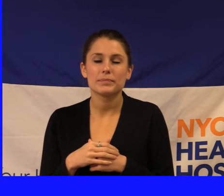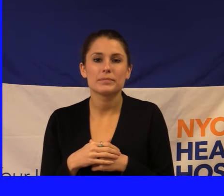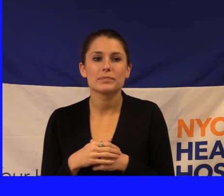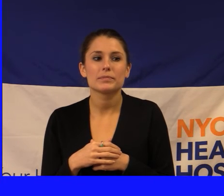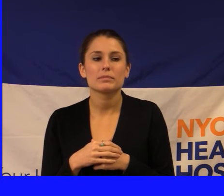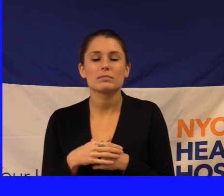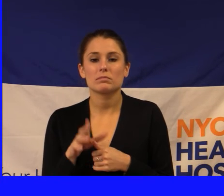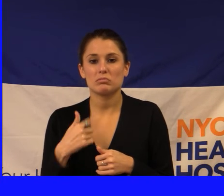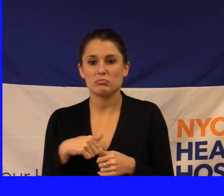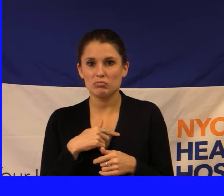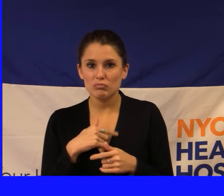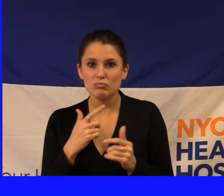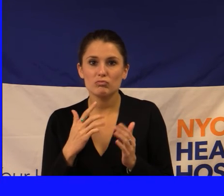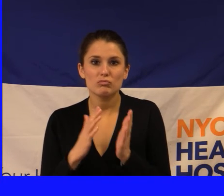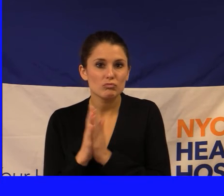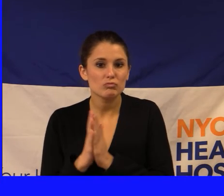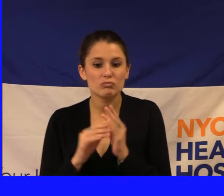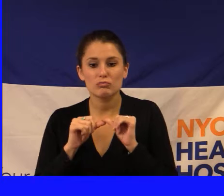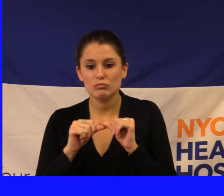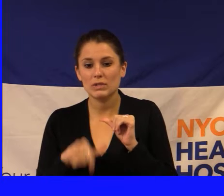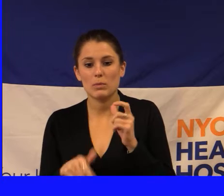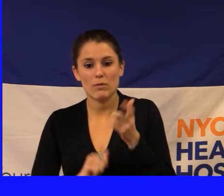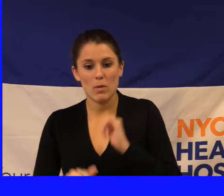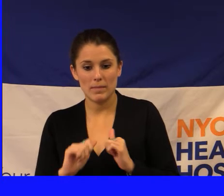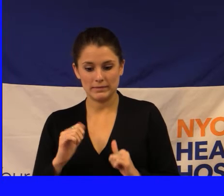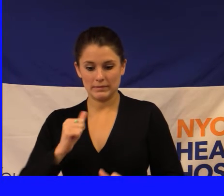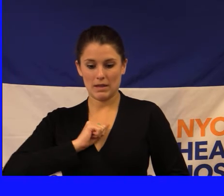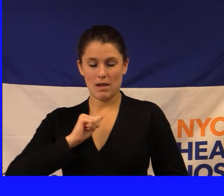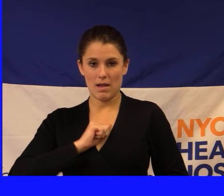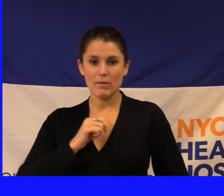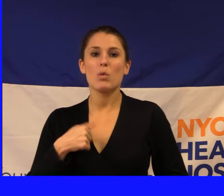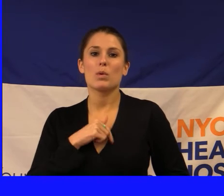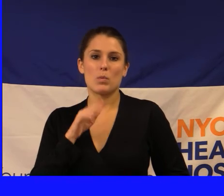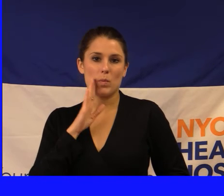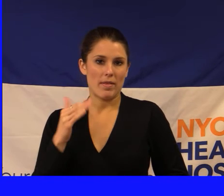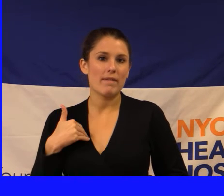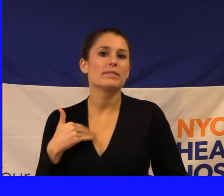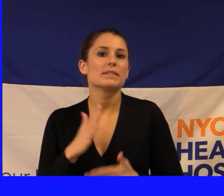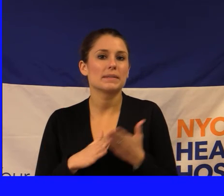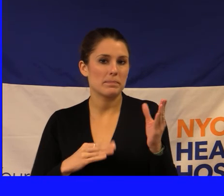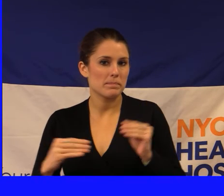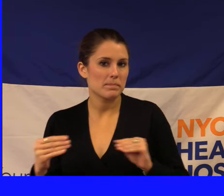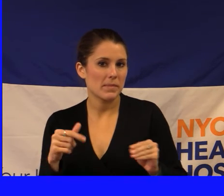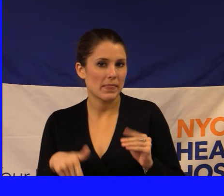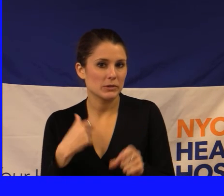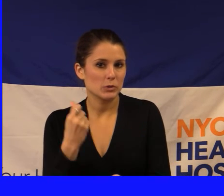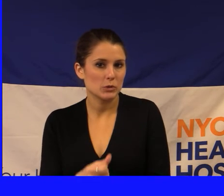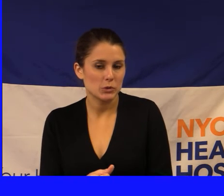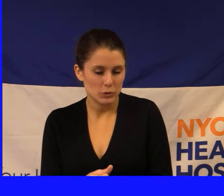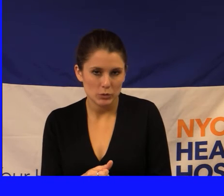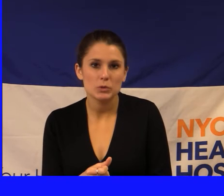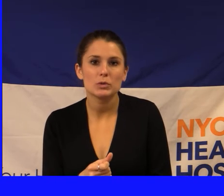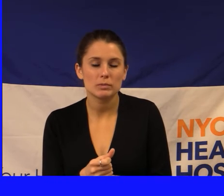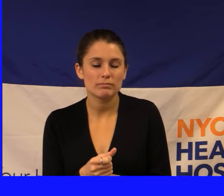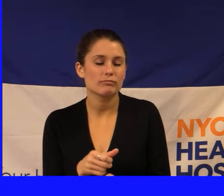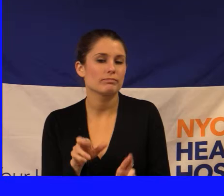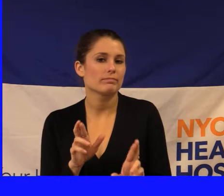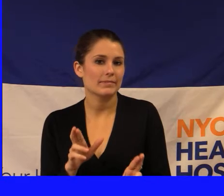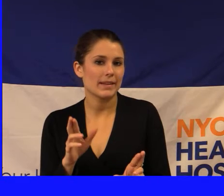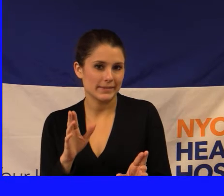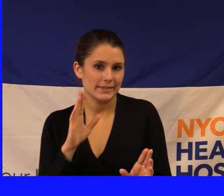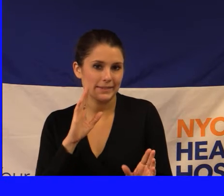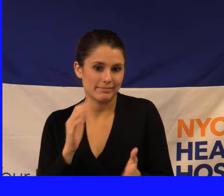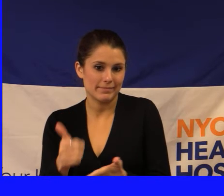as we continue to drive this performance on our own, we will have some leeway and flexibility in this year, which is very helpful